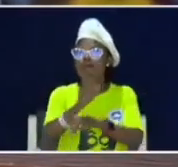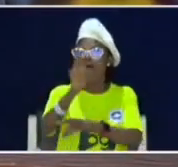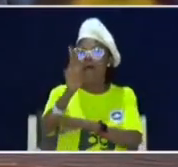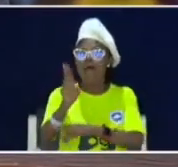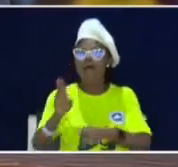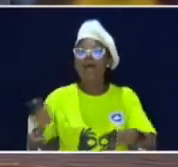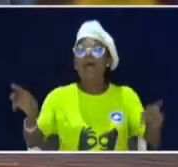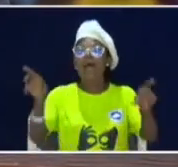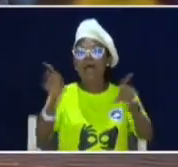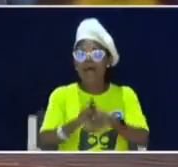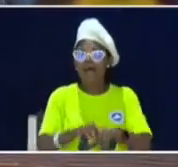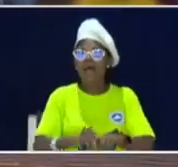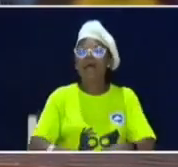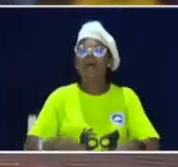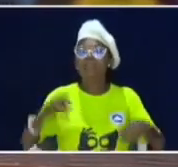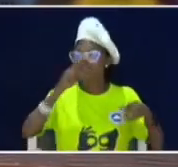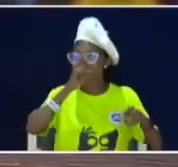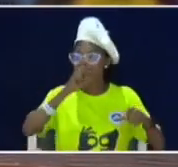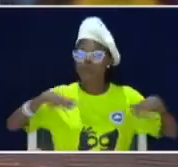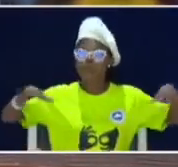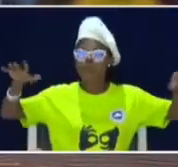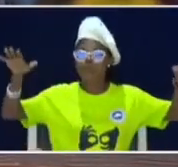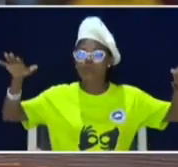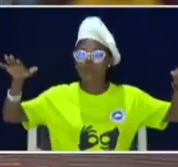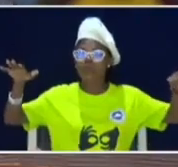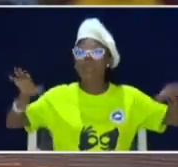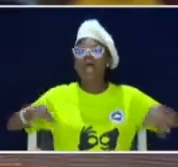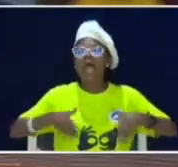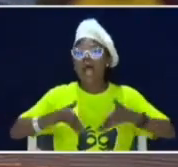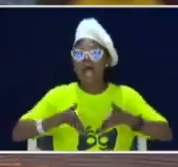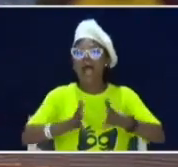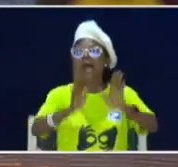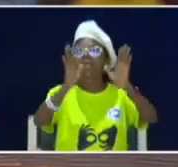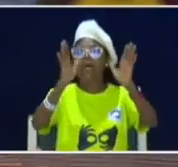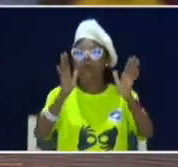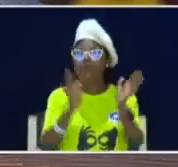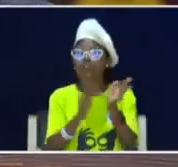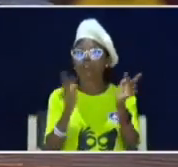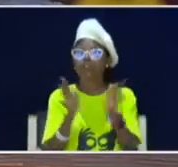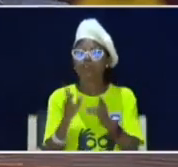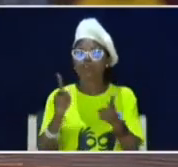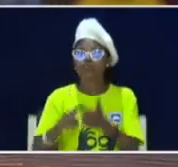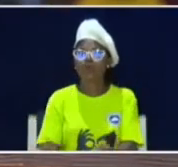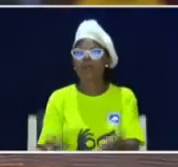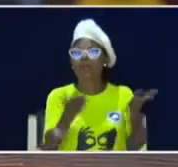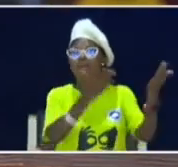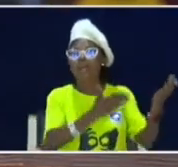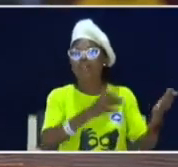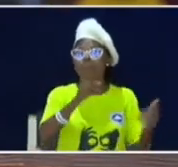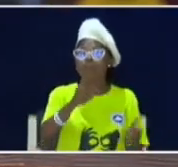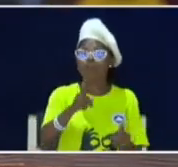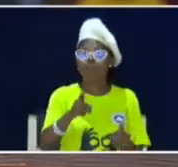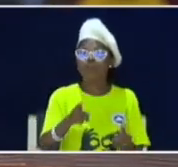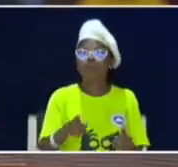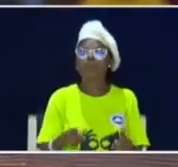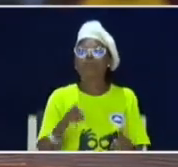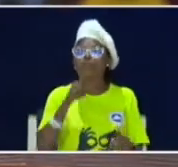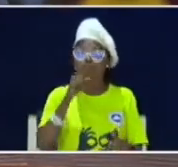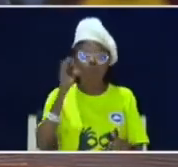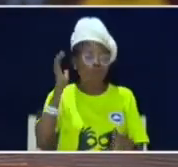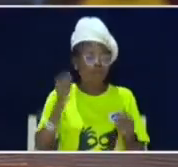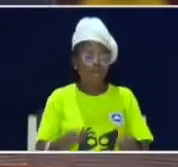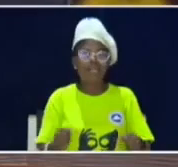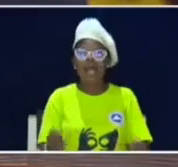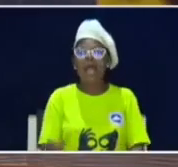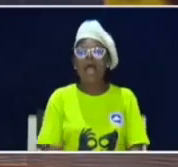you want to mount on the eagle's wing? Allow Jesus to carry you. You can ask him to carry you, and he will